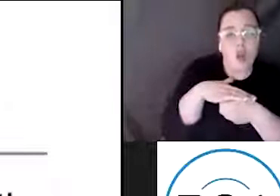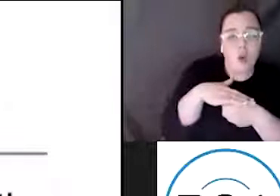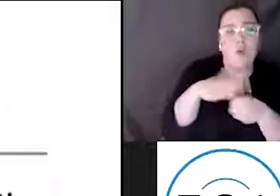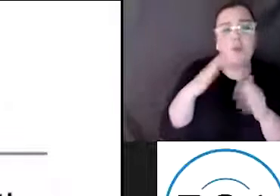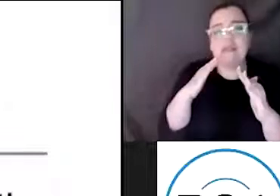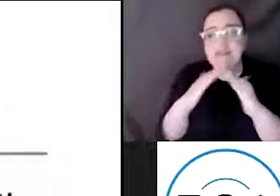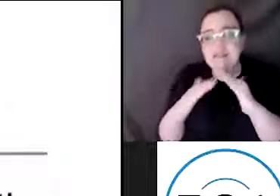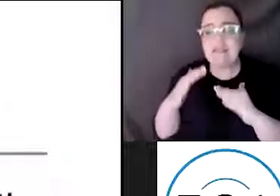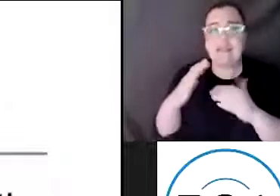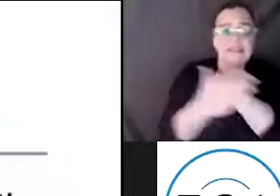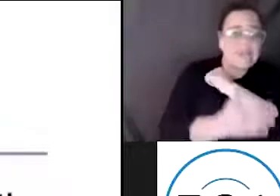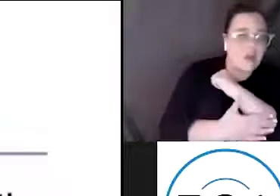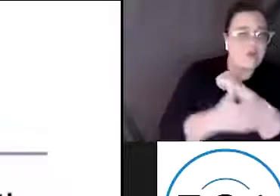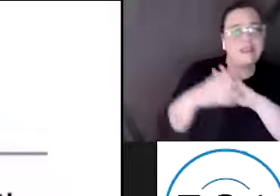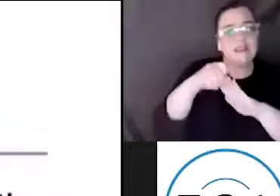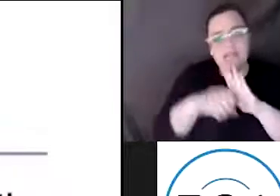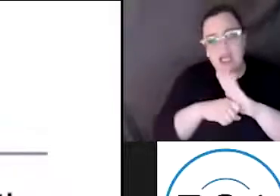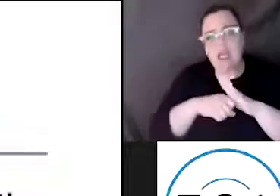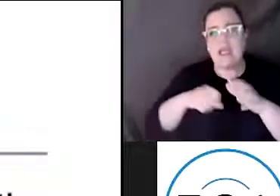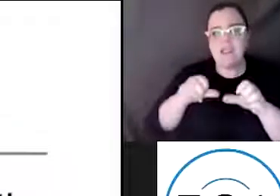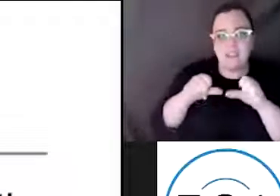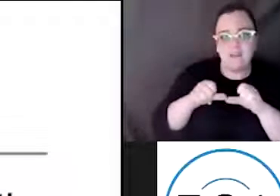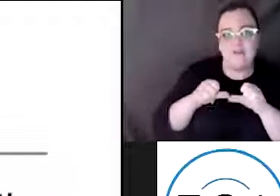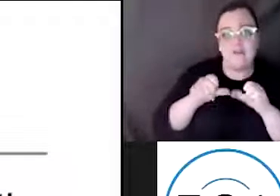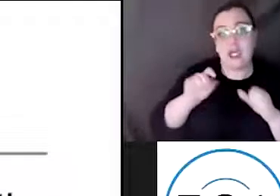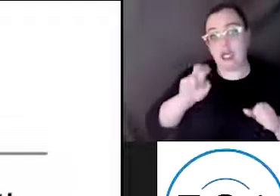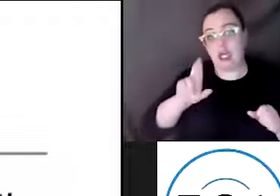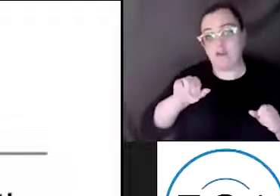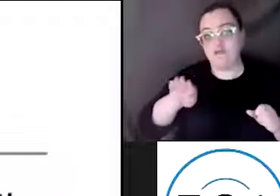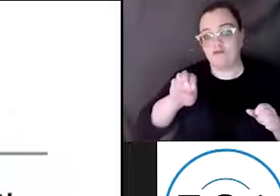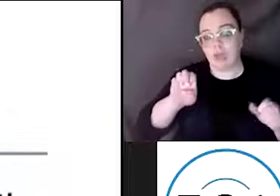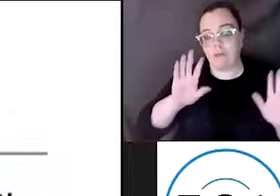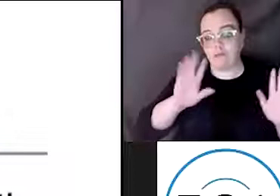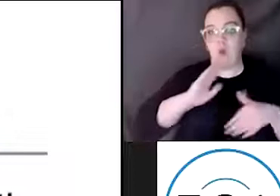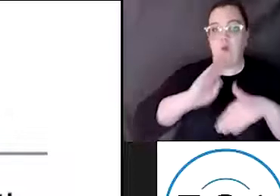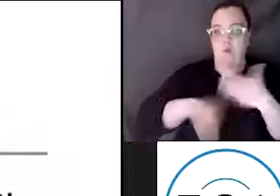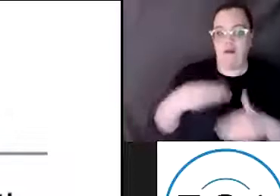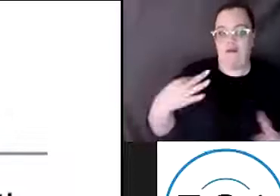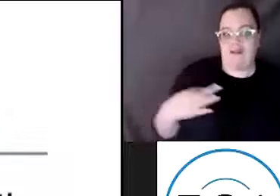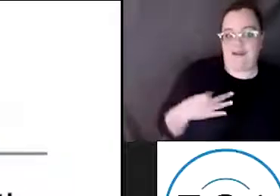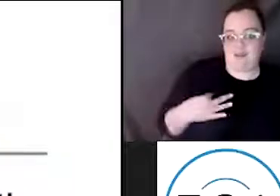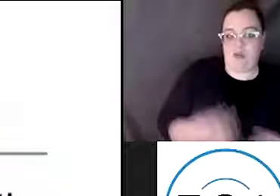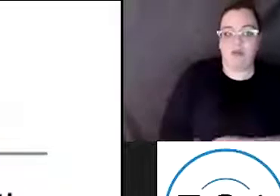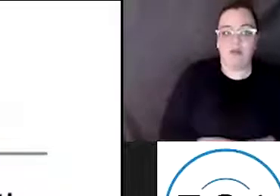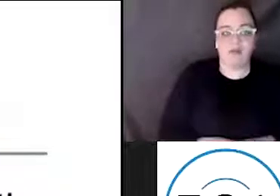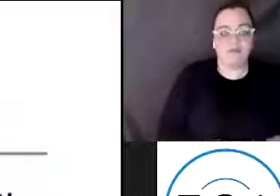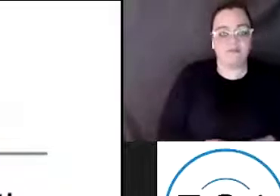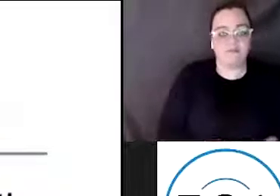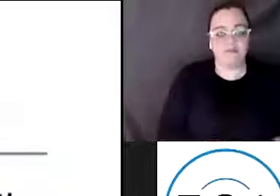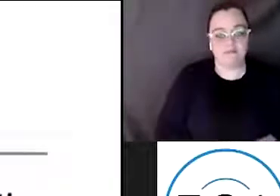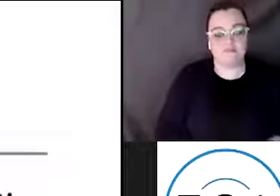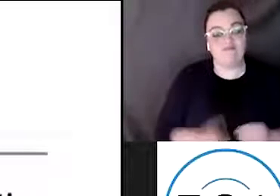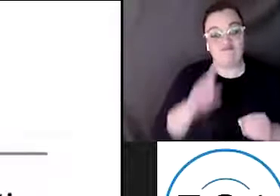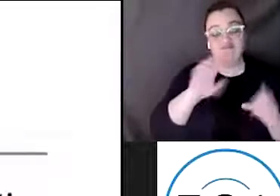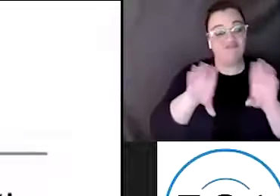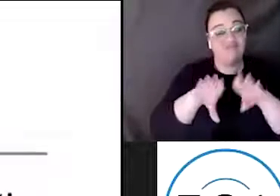territories are and tribes are eligible, and it's pretty wide open in terms of what can